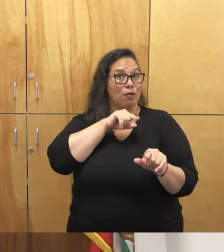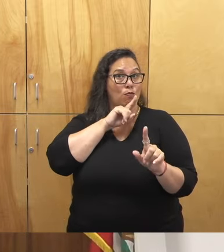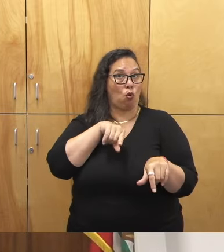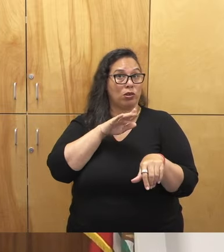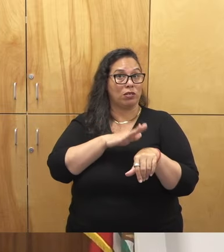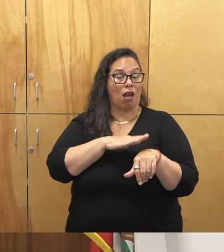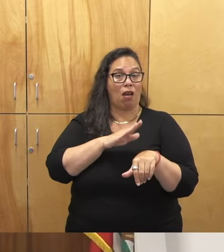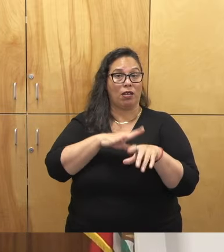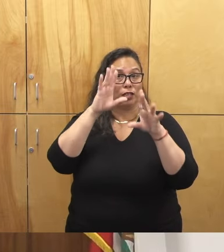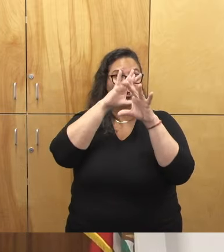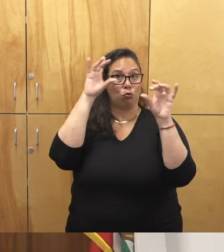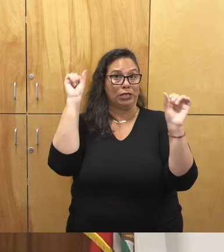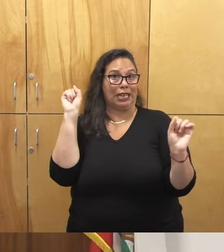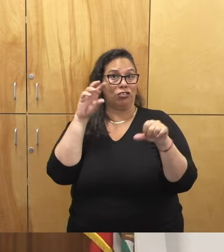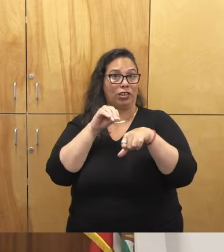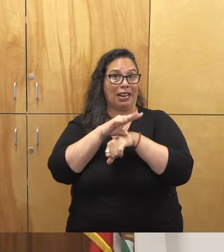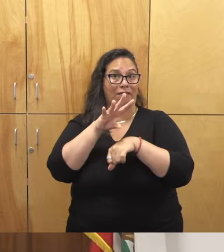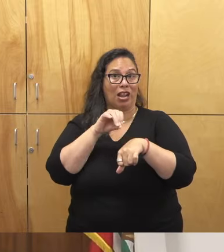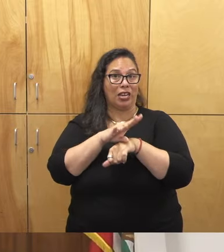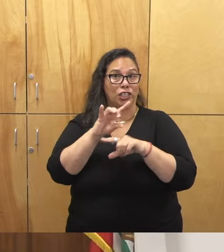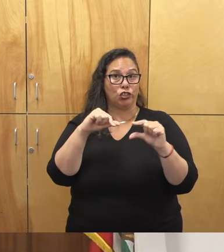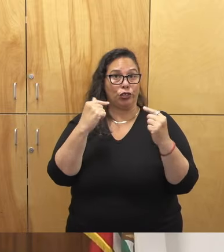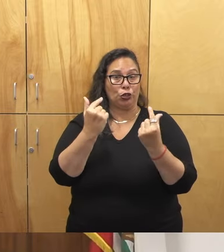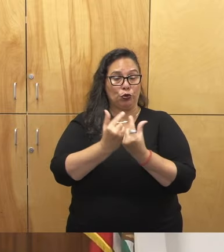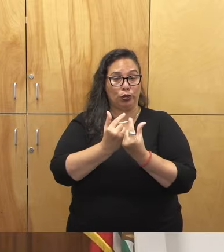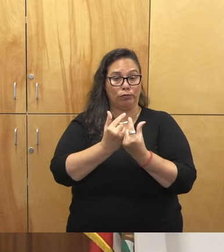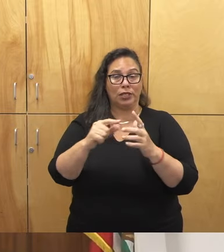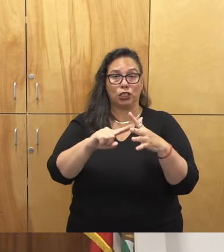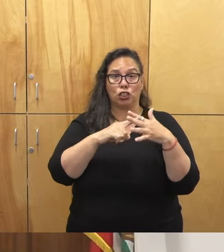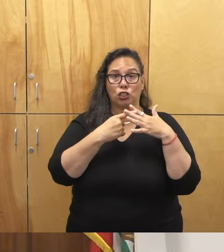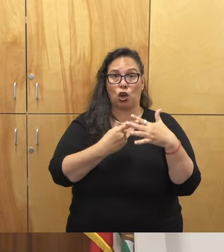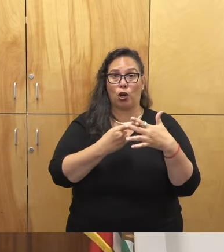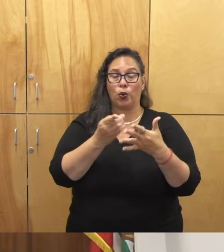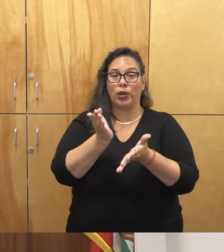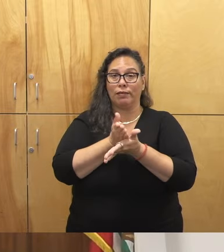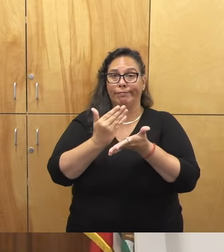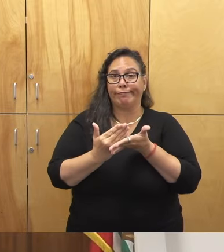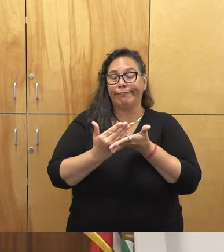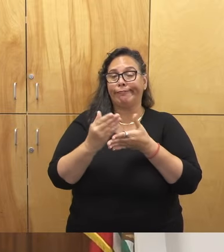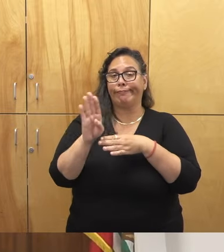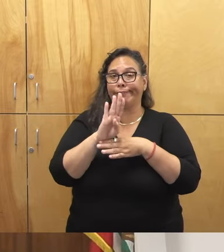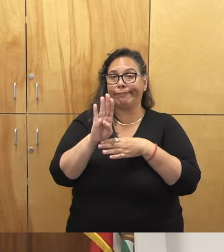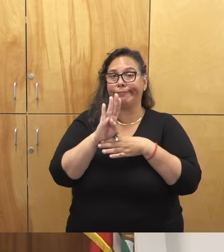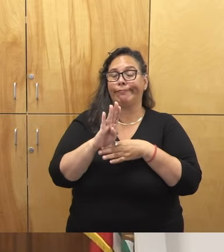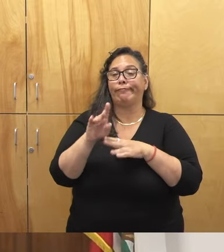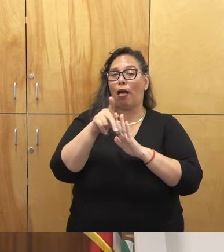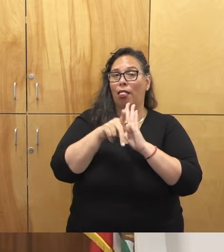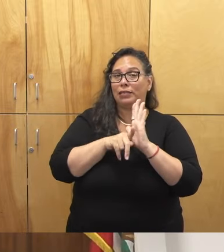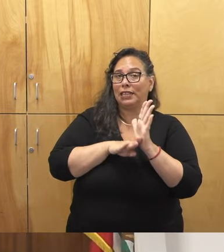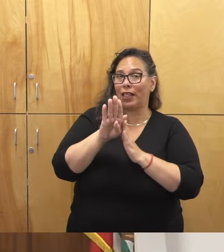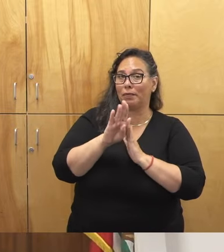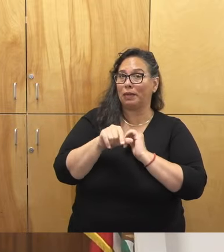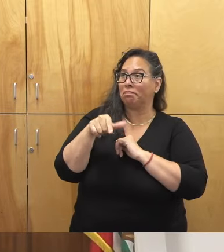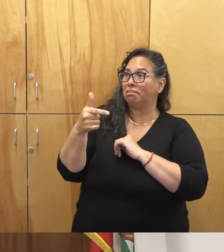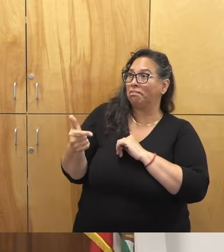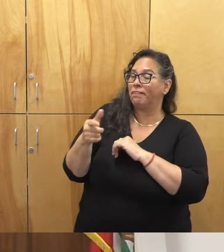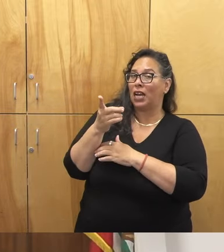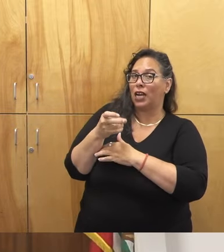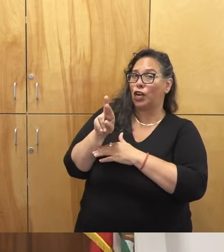the superintendent advisory groups. We'll start with the business budget and policy development. Dr.